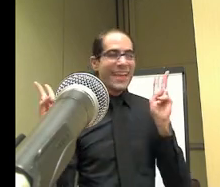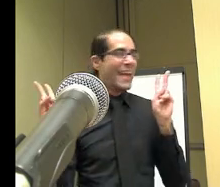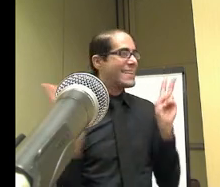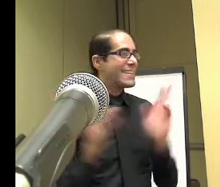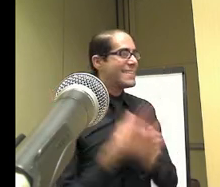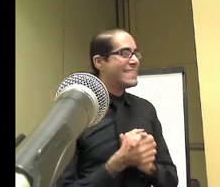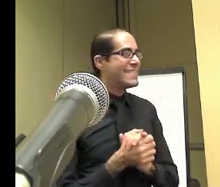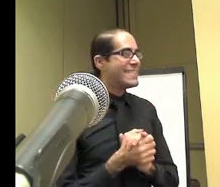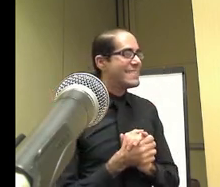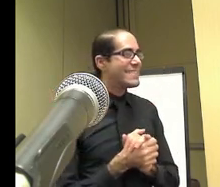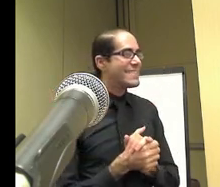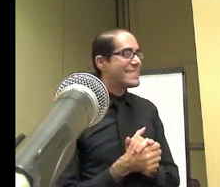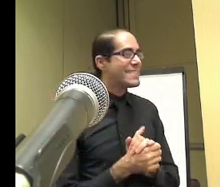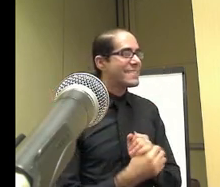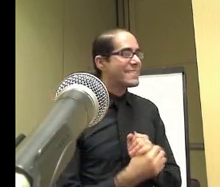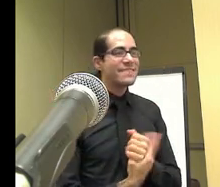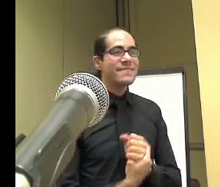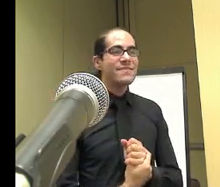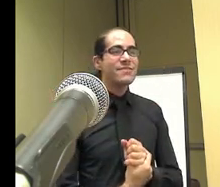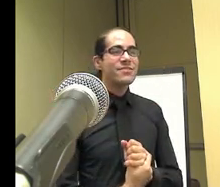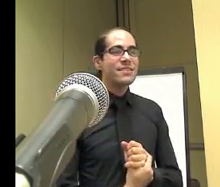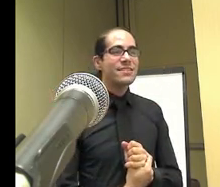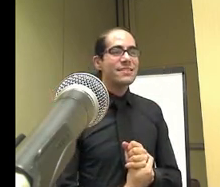Is it?